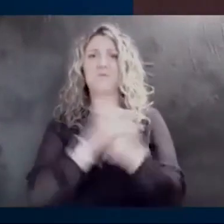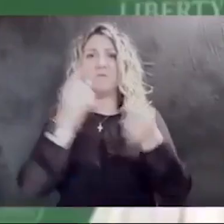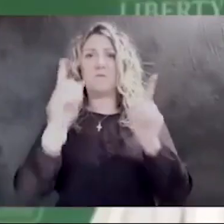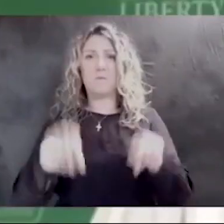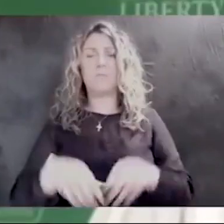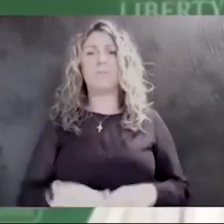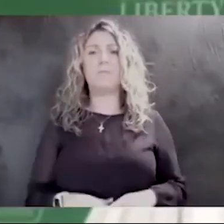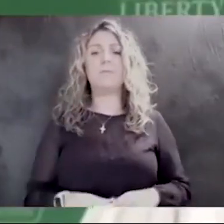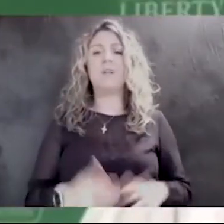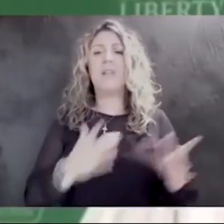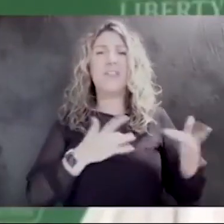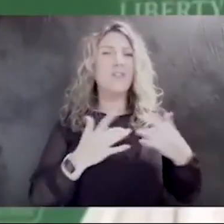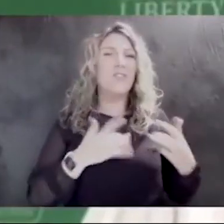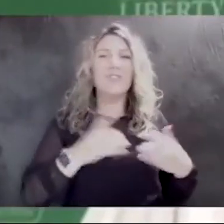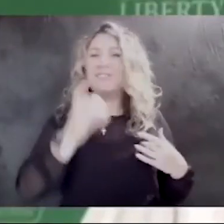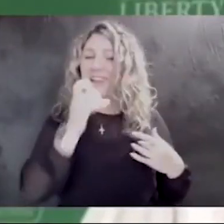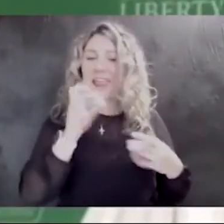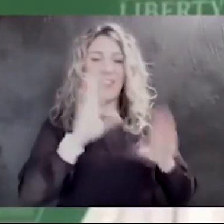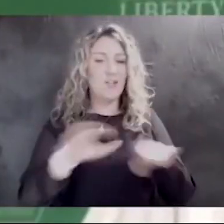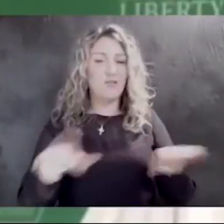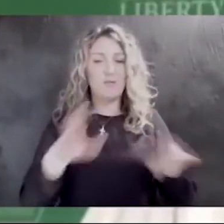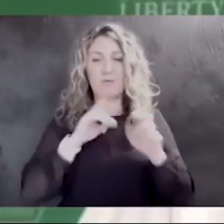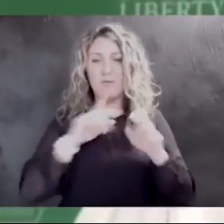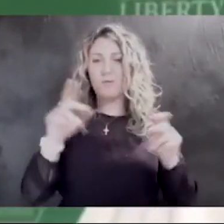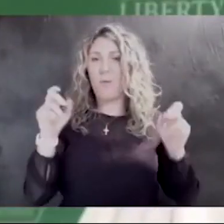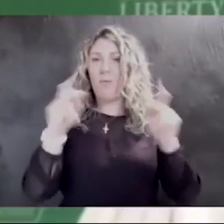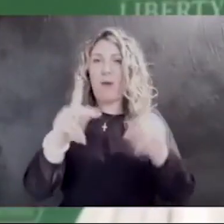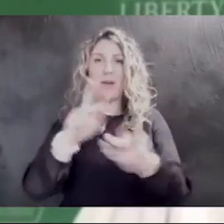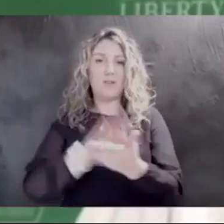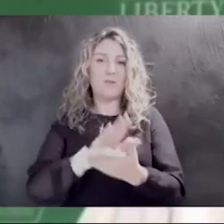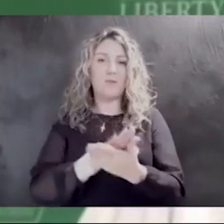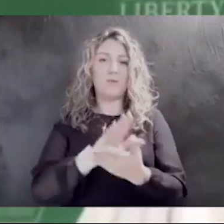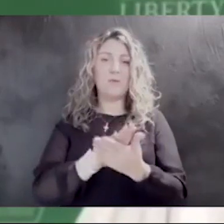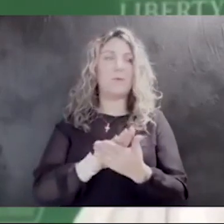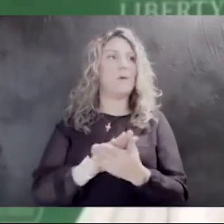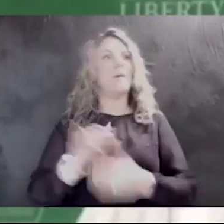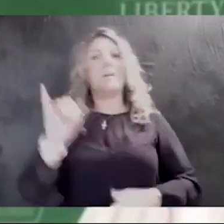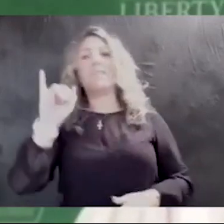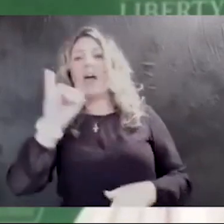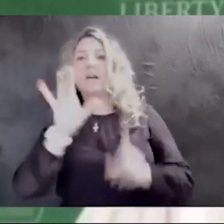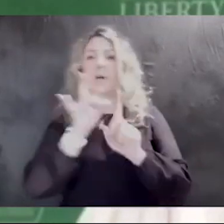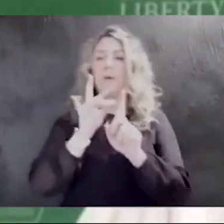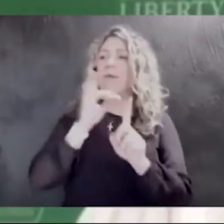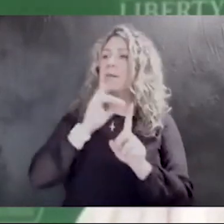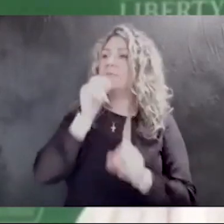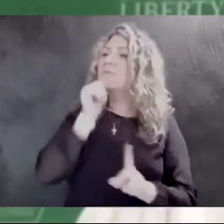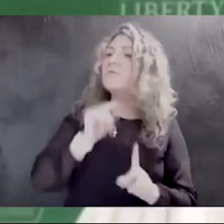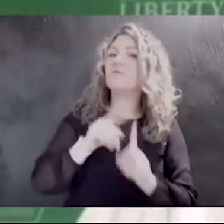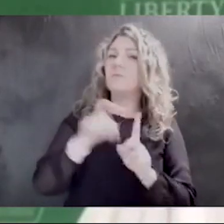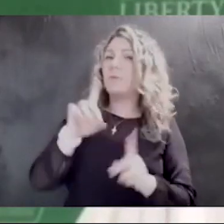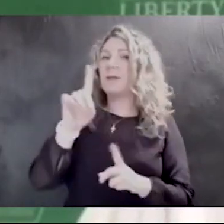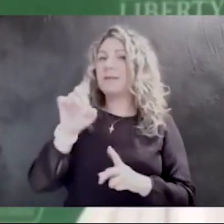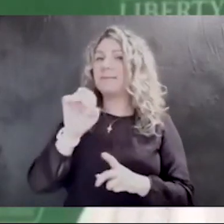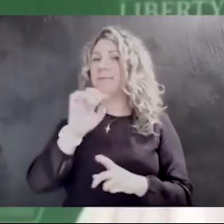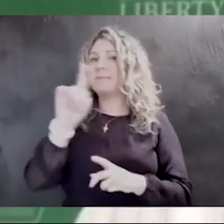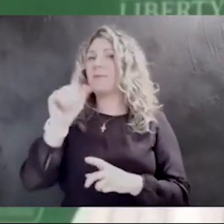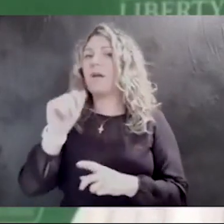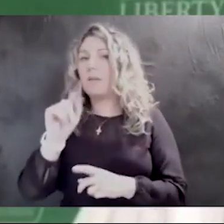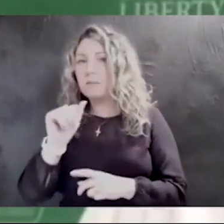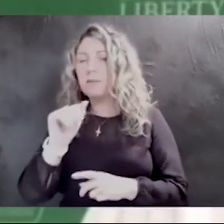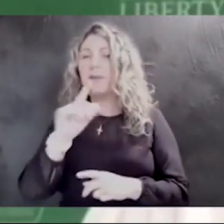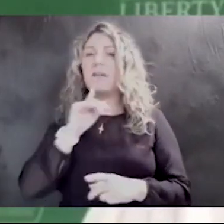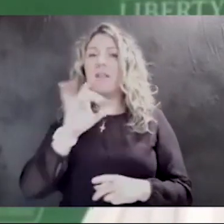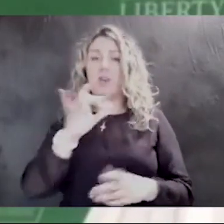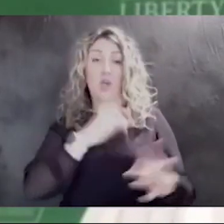not that these children who are going back to the school are going to be infected and suffering from the Delta virus. The concern is